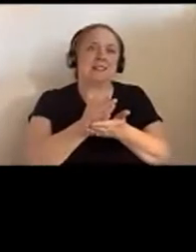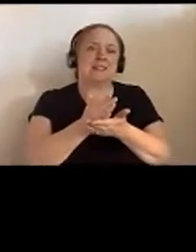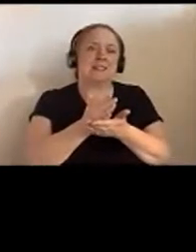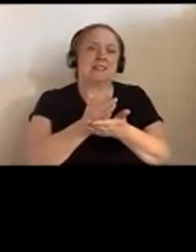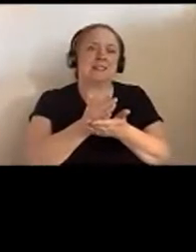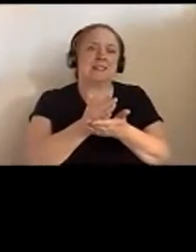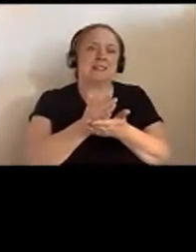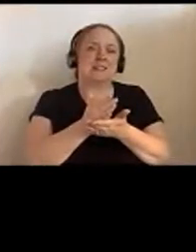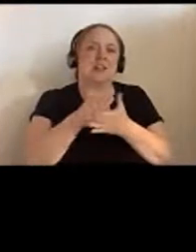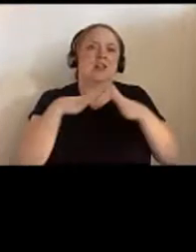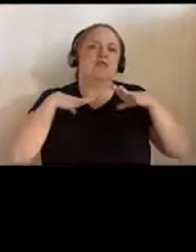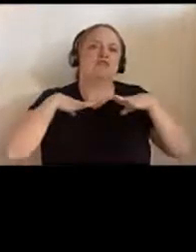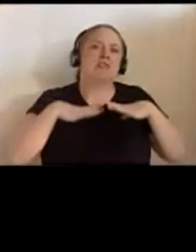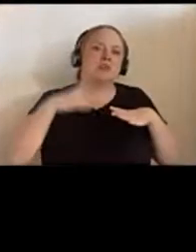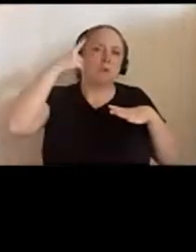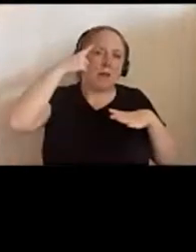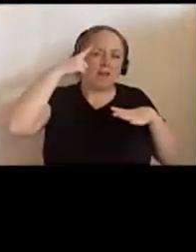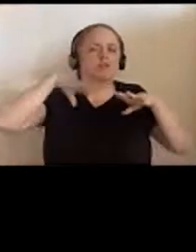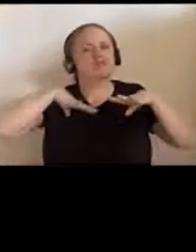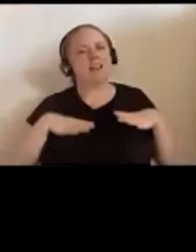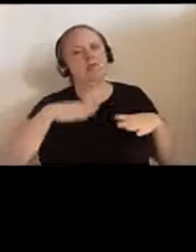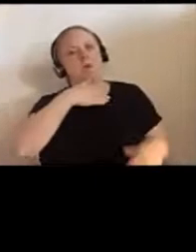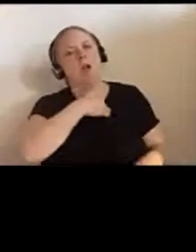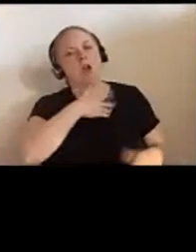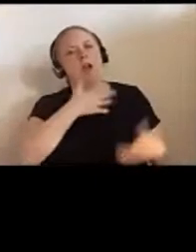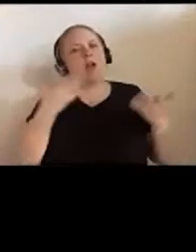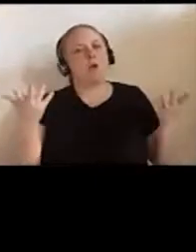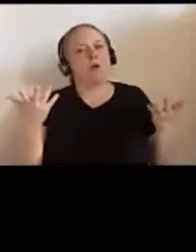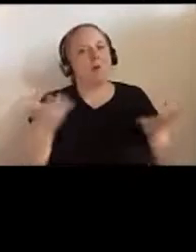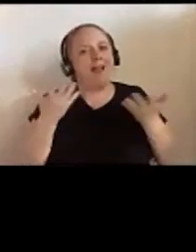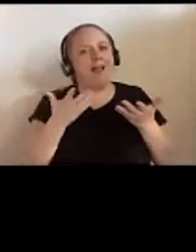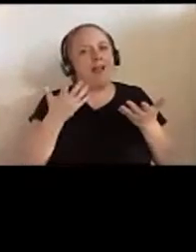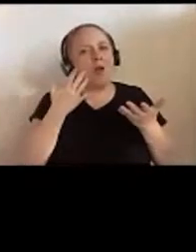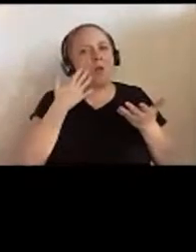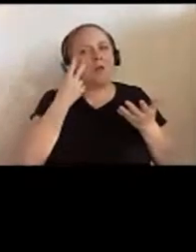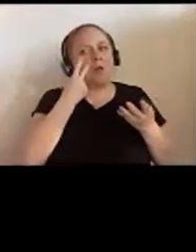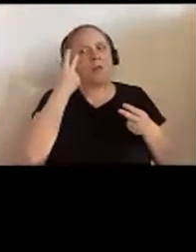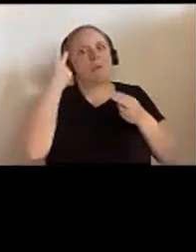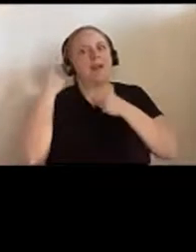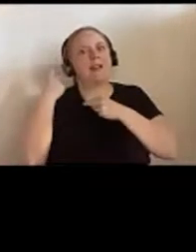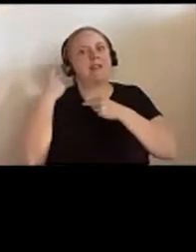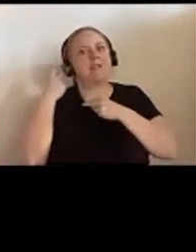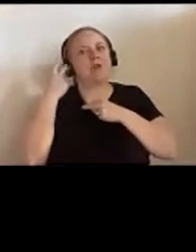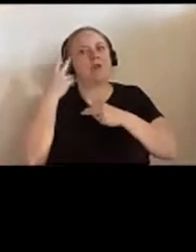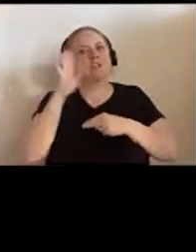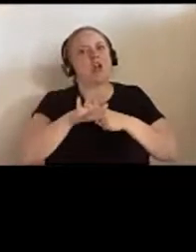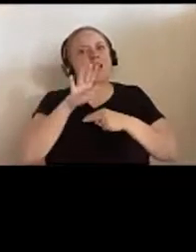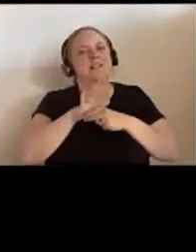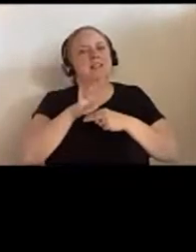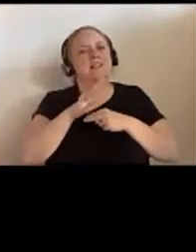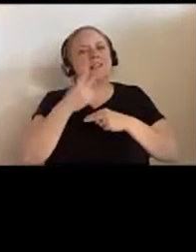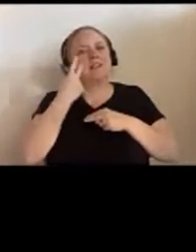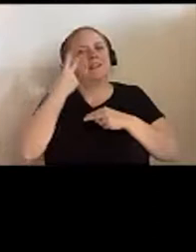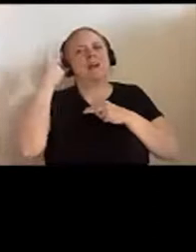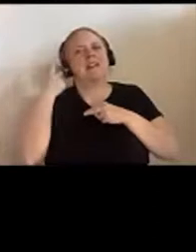where can you rest your mind? Where can you rest your heart when you look to the past for solace, all you find is